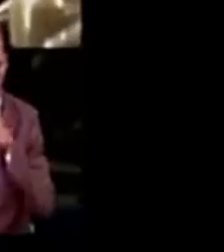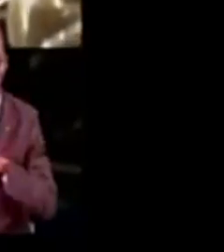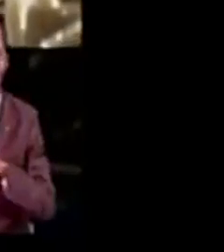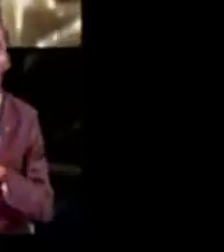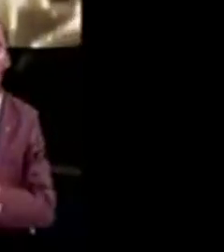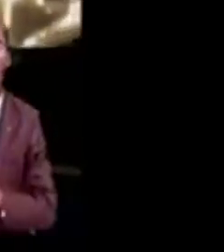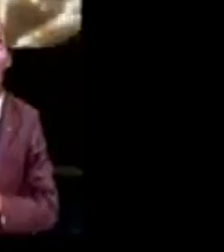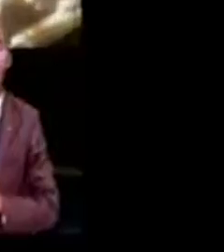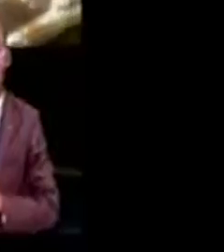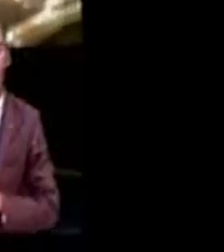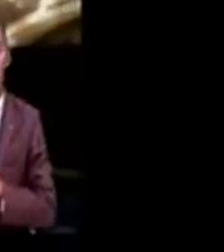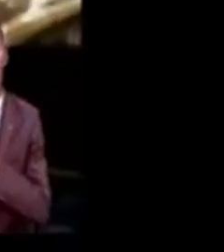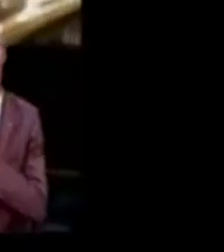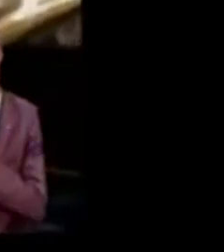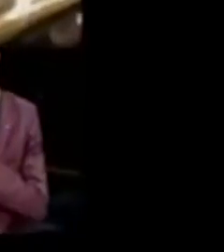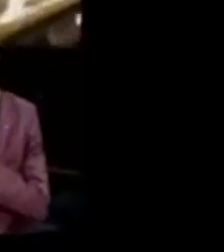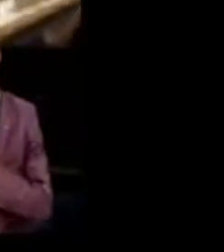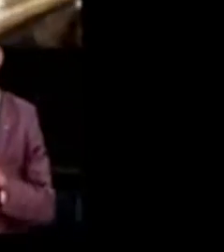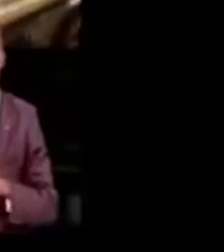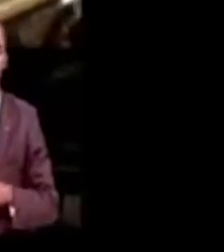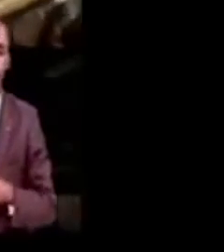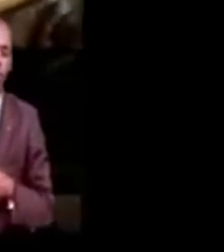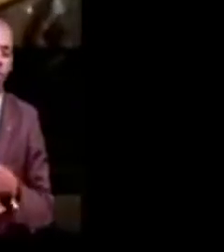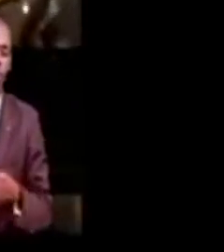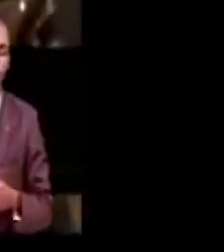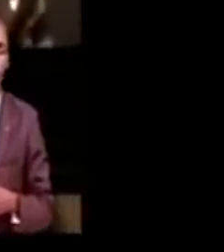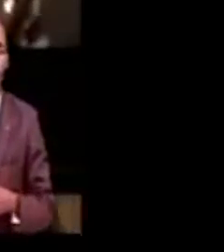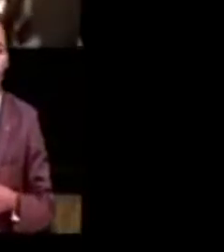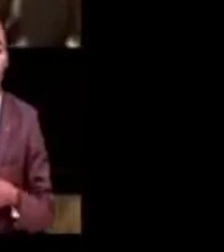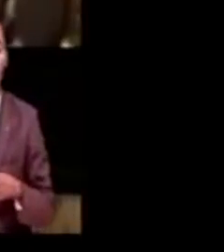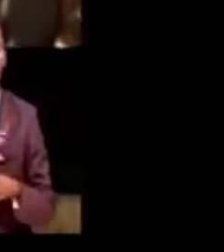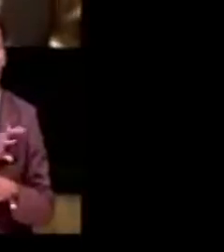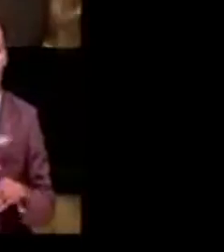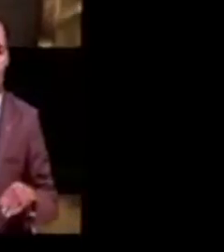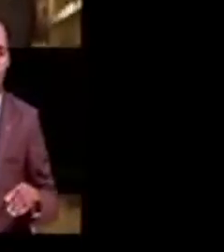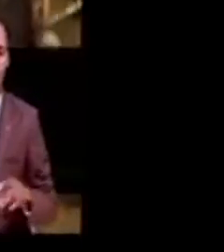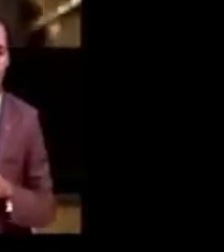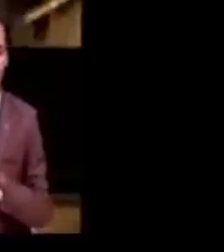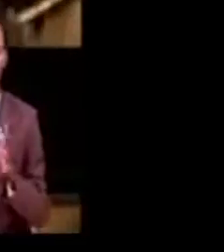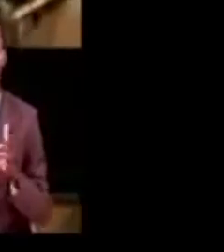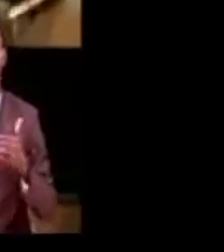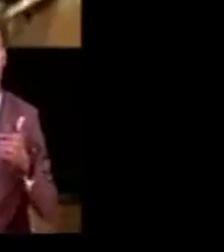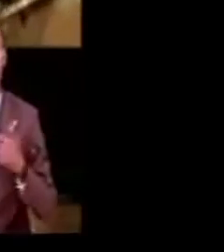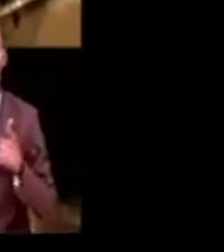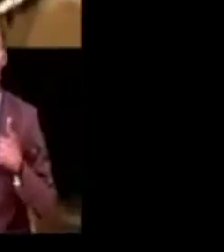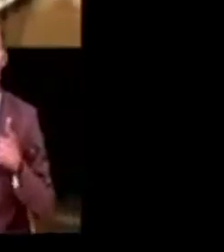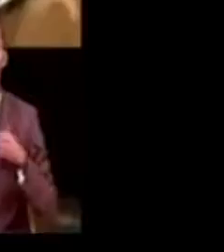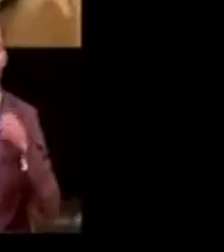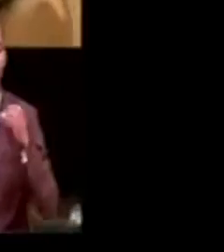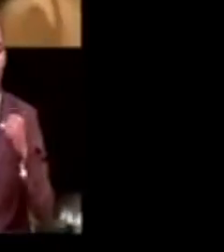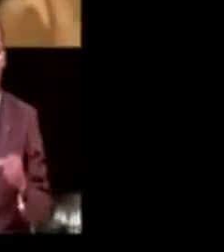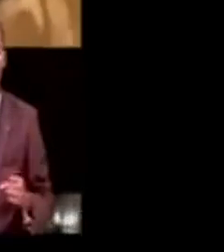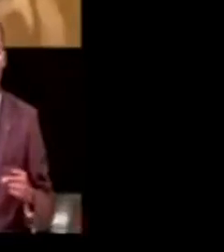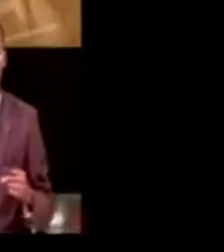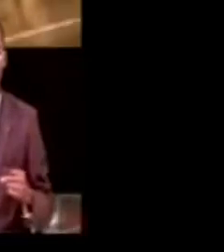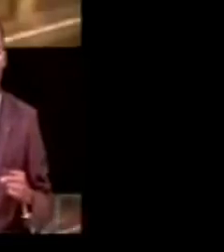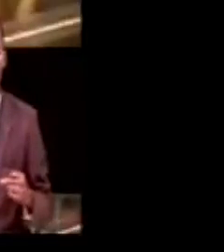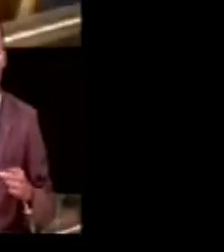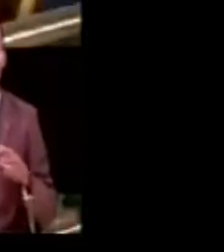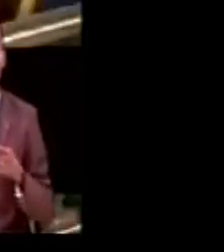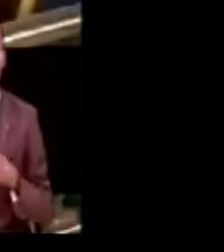console? The power to carry all your care on him, your burdens